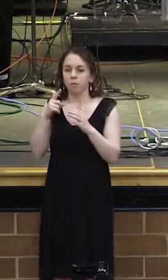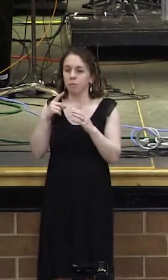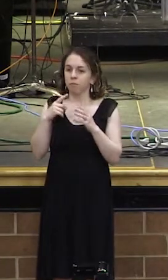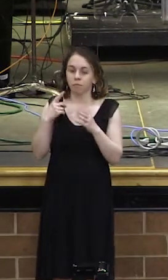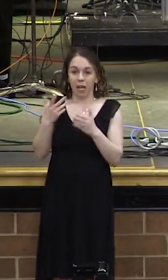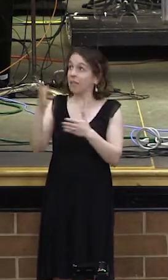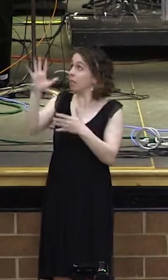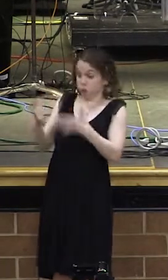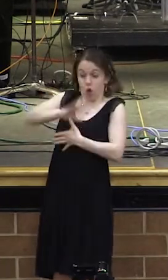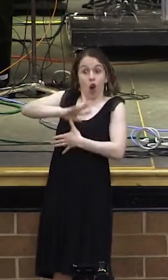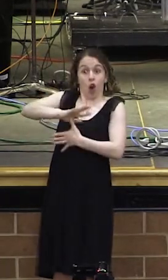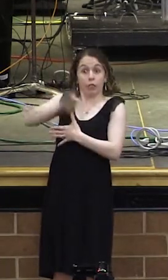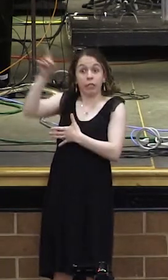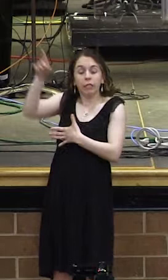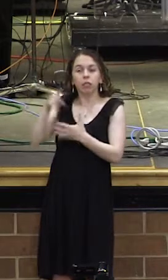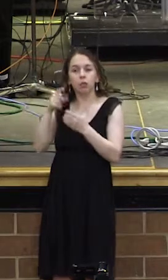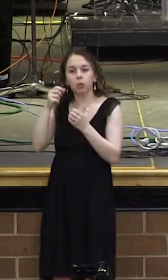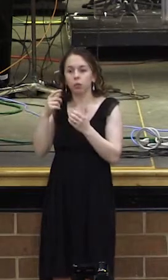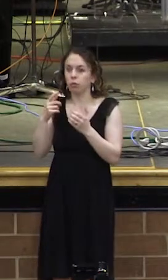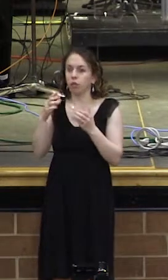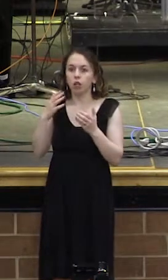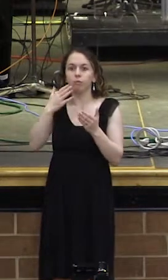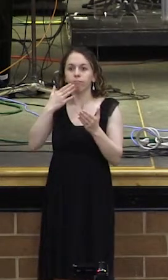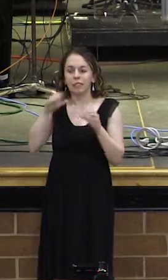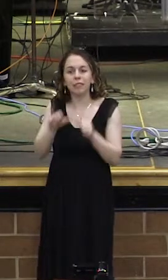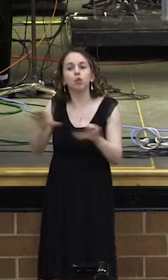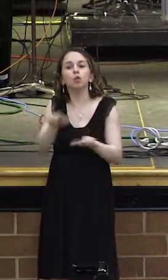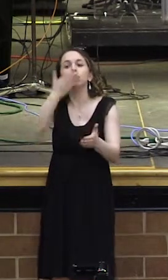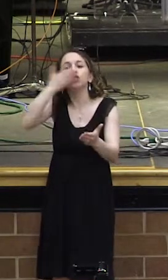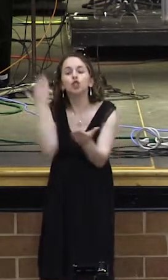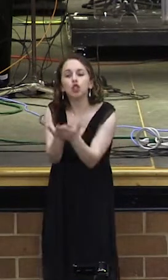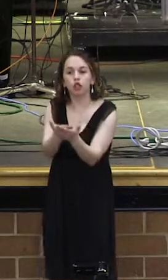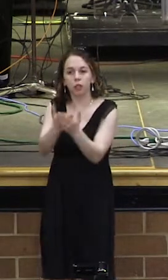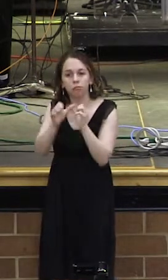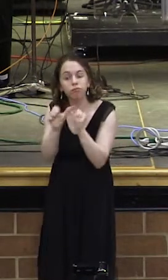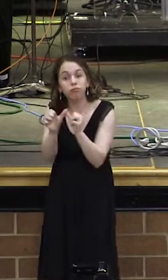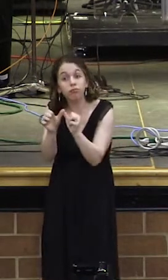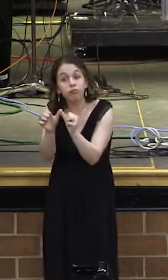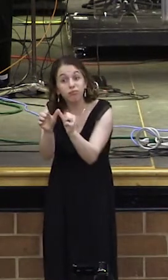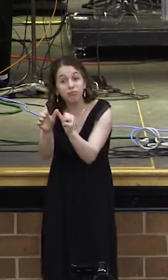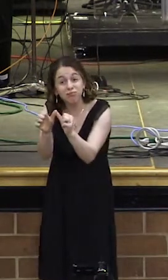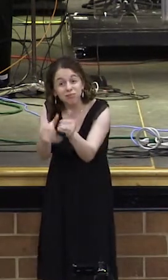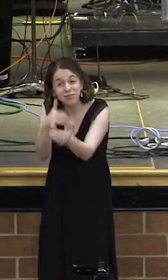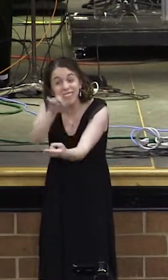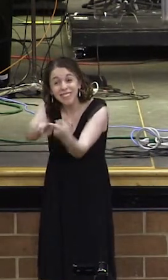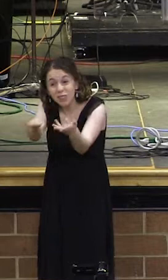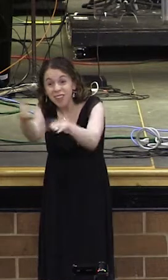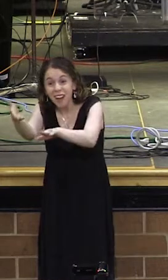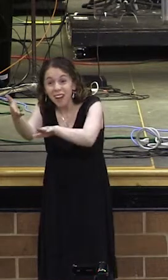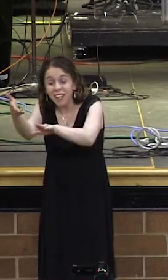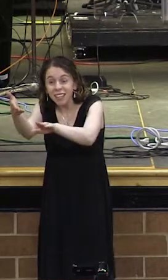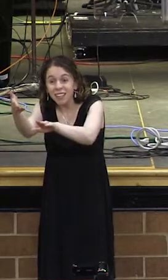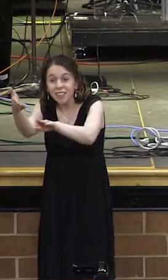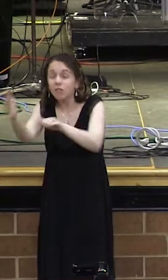you Authority from the beginning of the Bible to the end of the Bible it talks about us ruling and reigning with him when God created us he said We